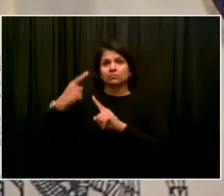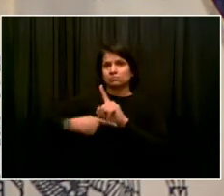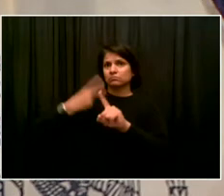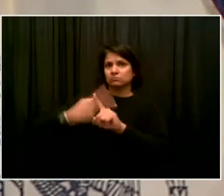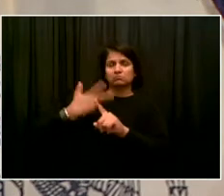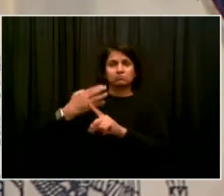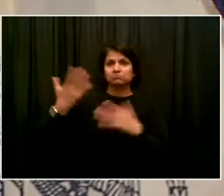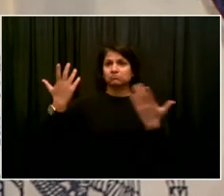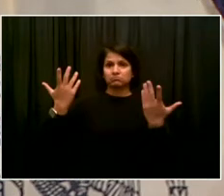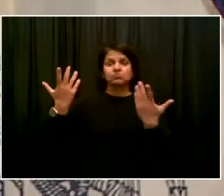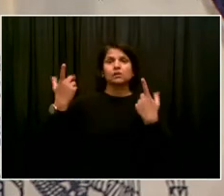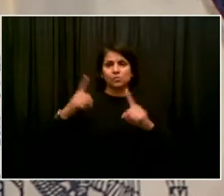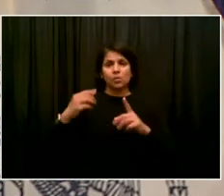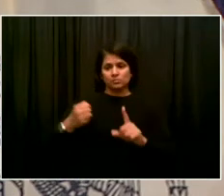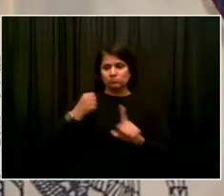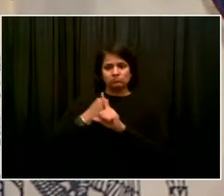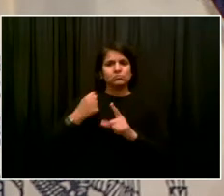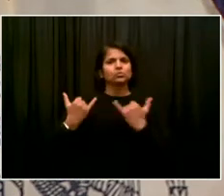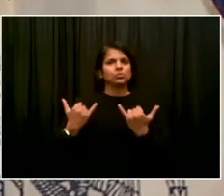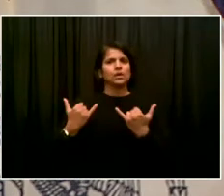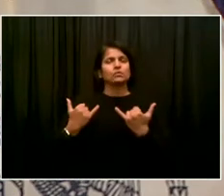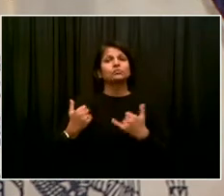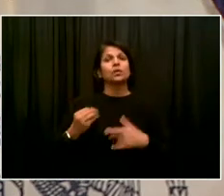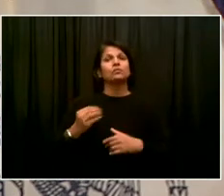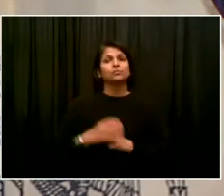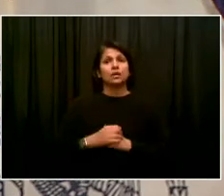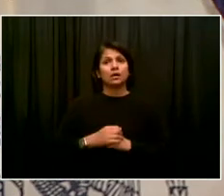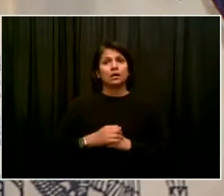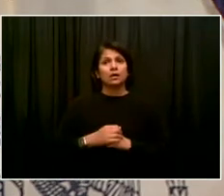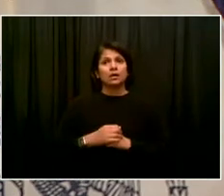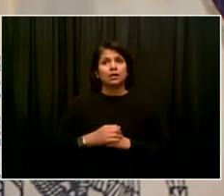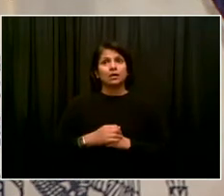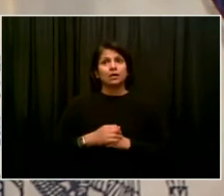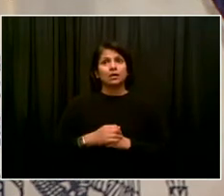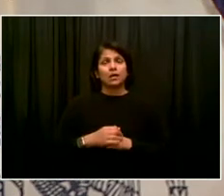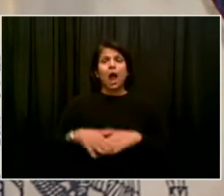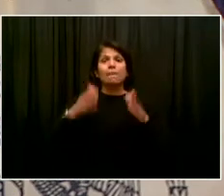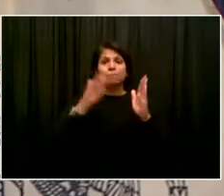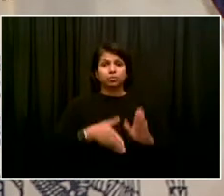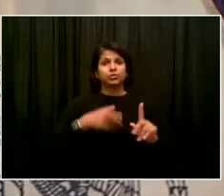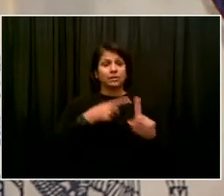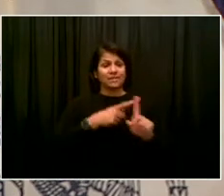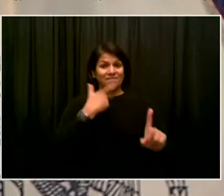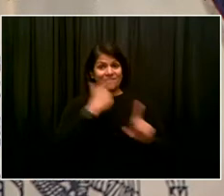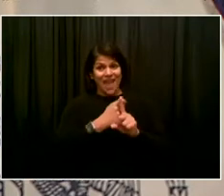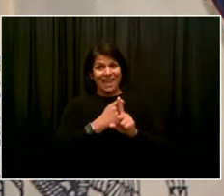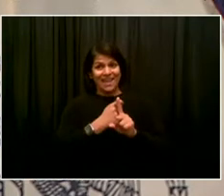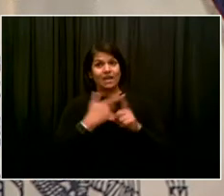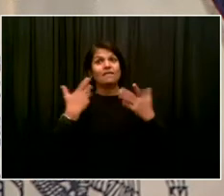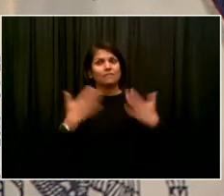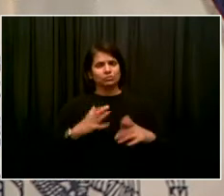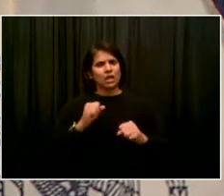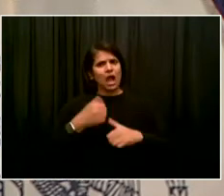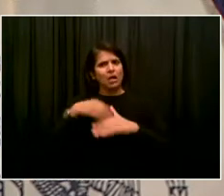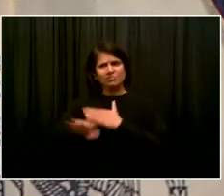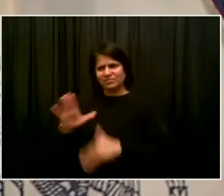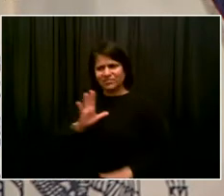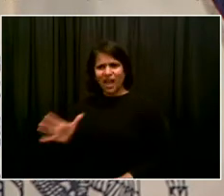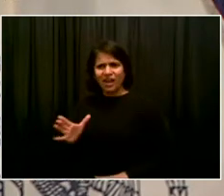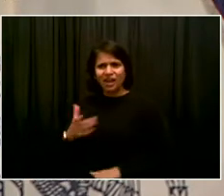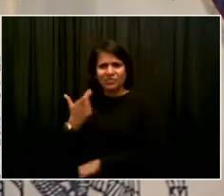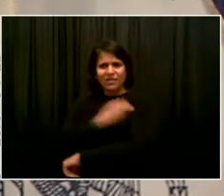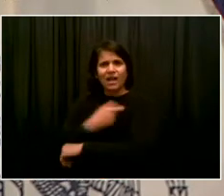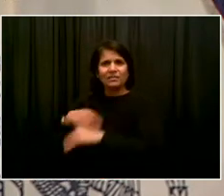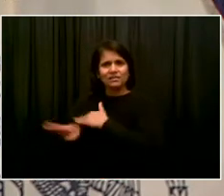to meet that mandate, they had to be vaccinated. That's been very, very well publicized. By saying that now it's time to make